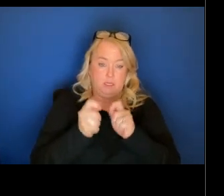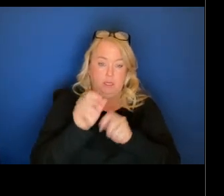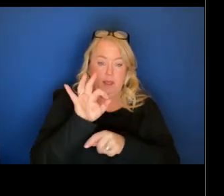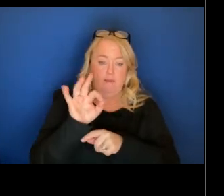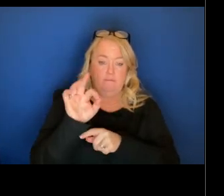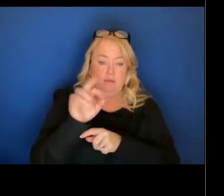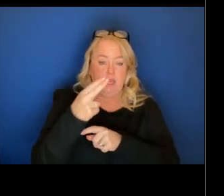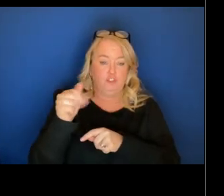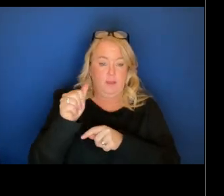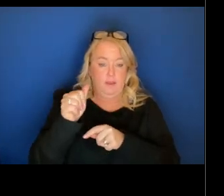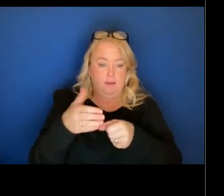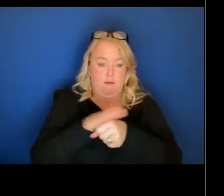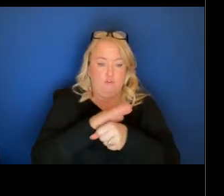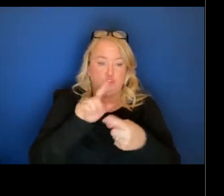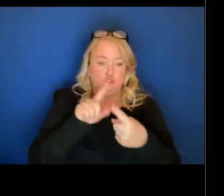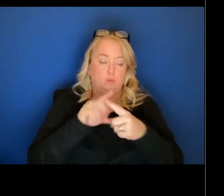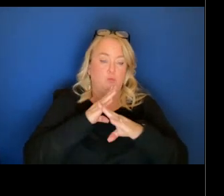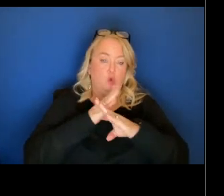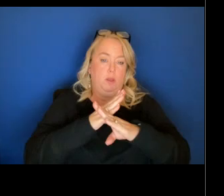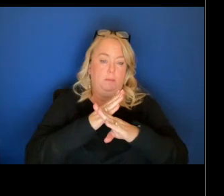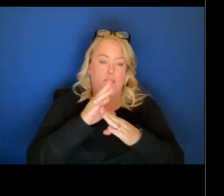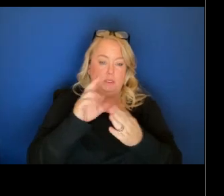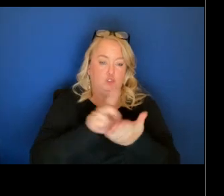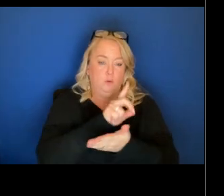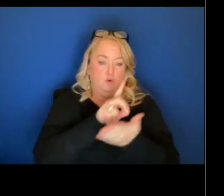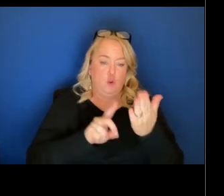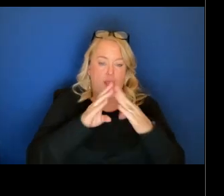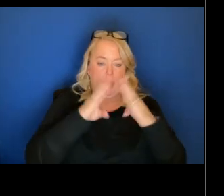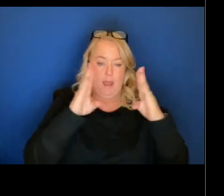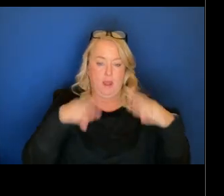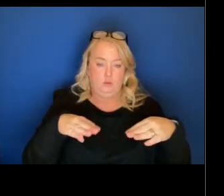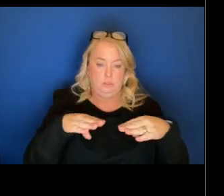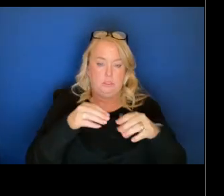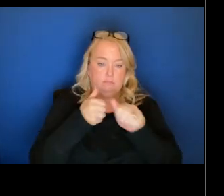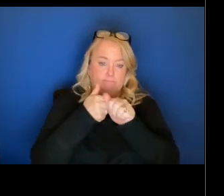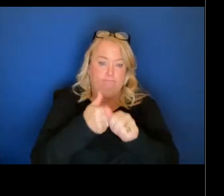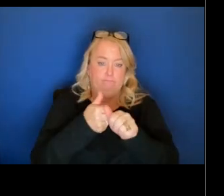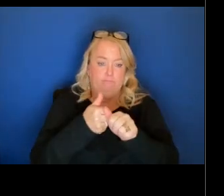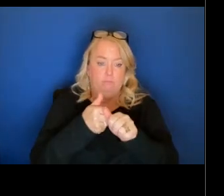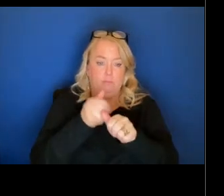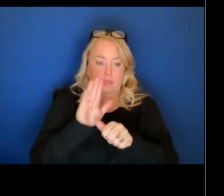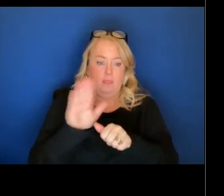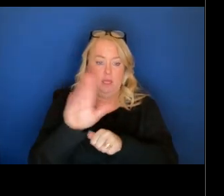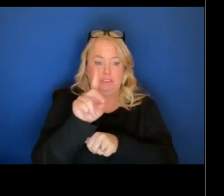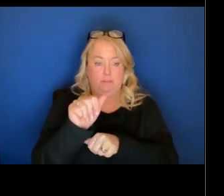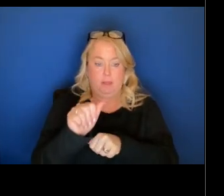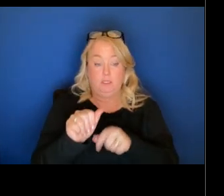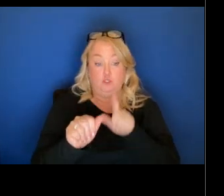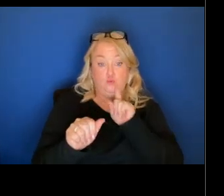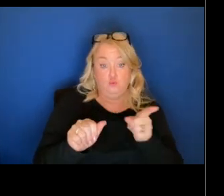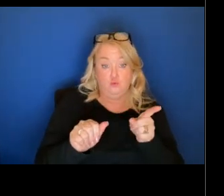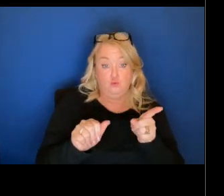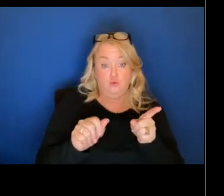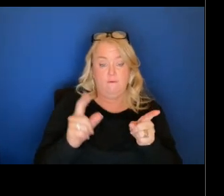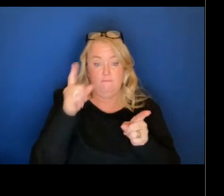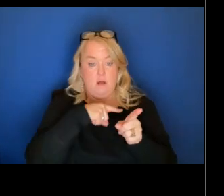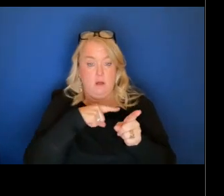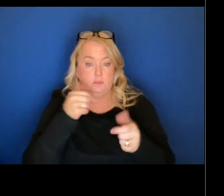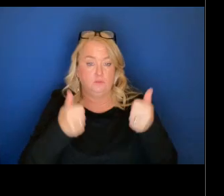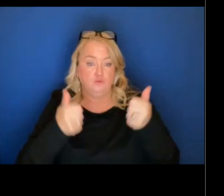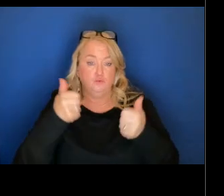prohibit discriminatory housing practices based on disability. Is this A, true, or